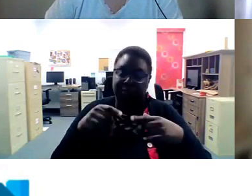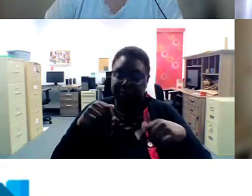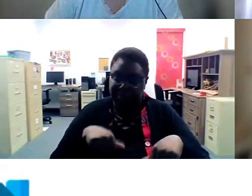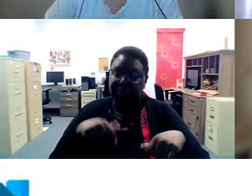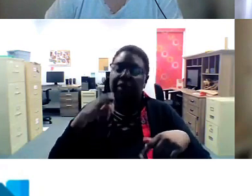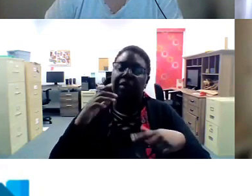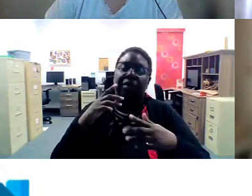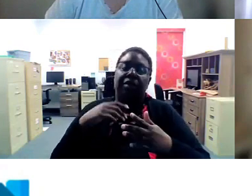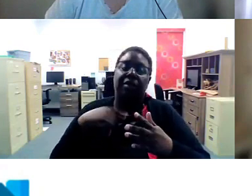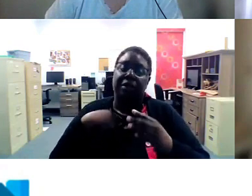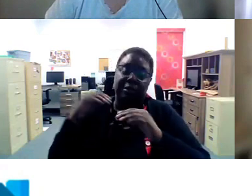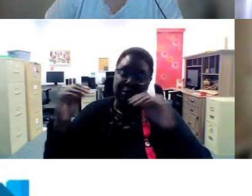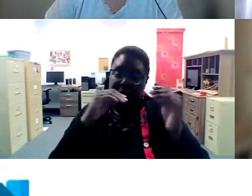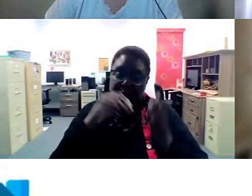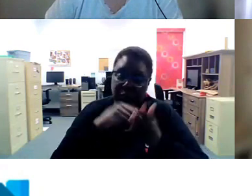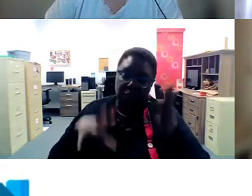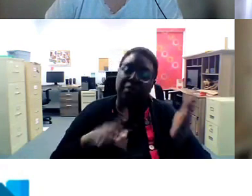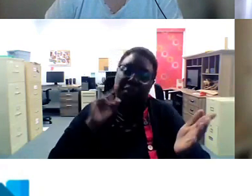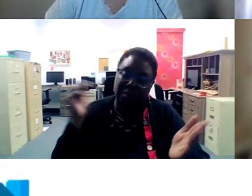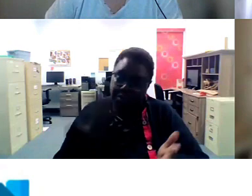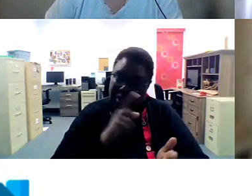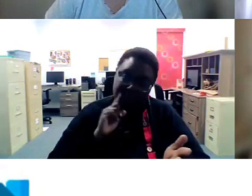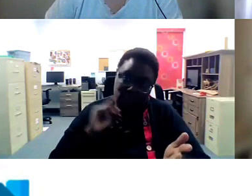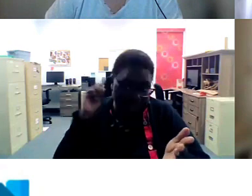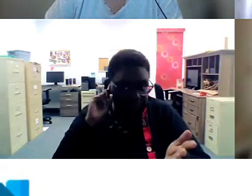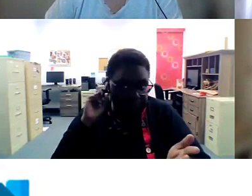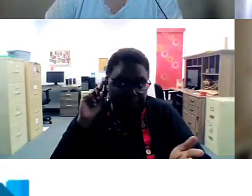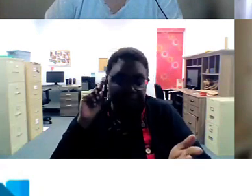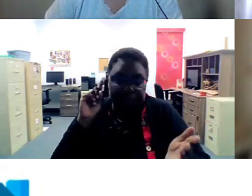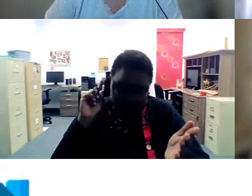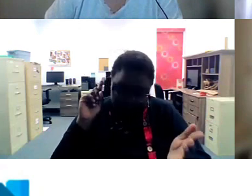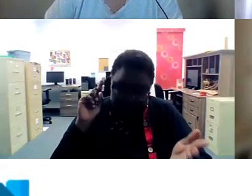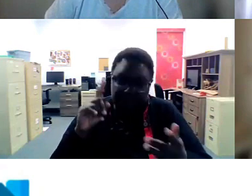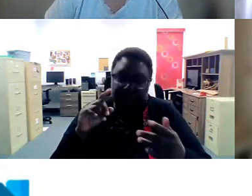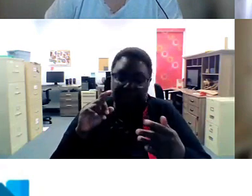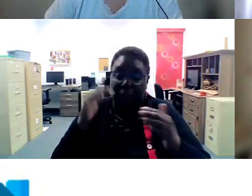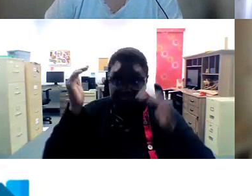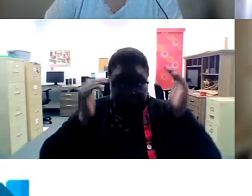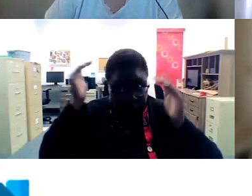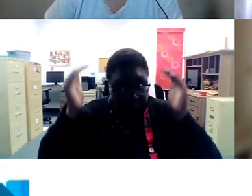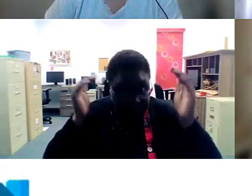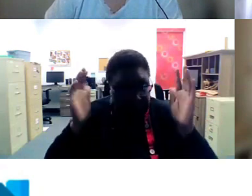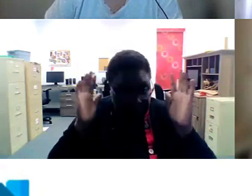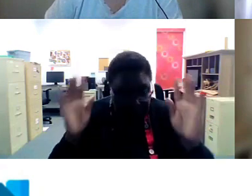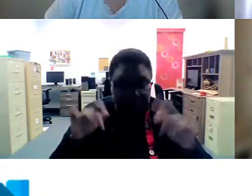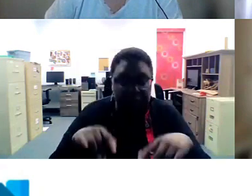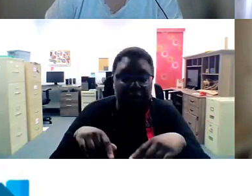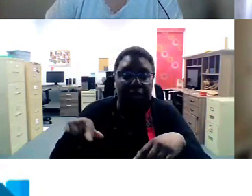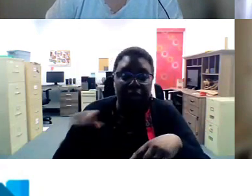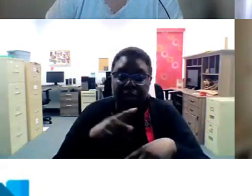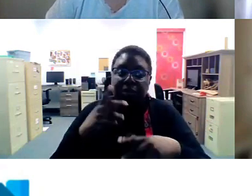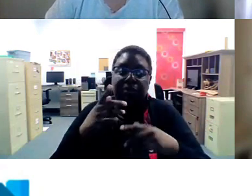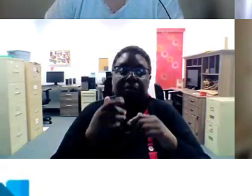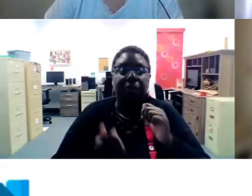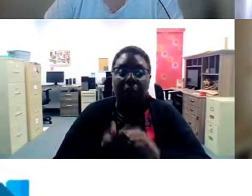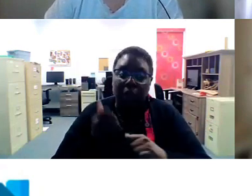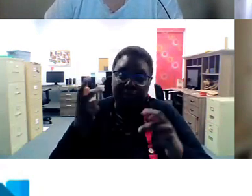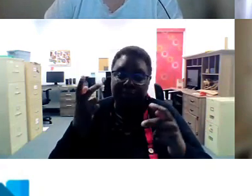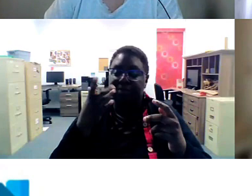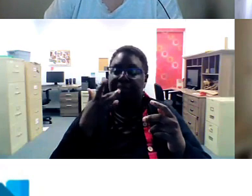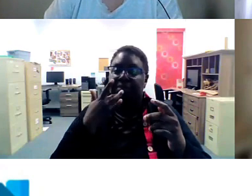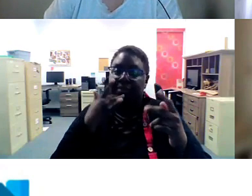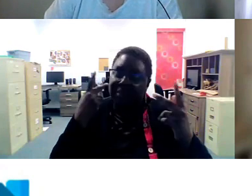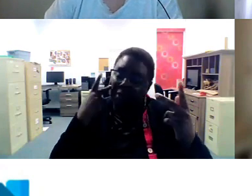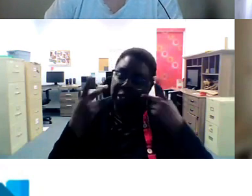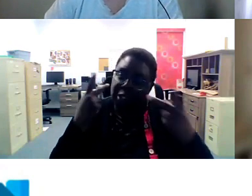In our particular program specifically, we are working with students who are all deaf. They are deaf adult learners,